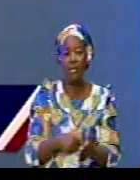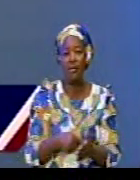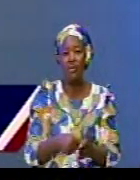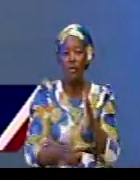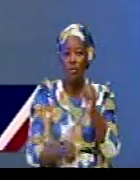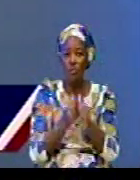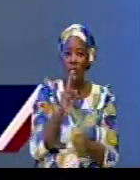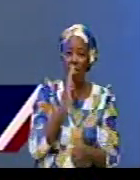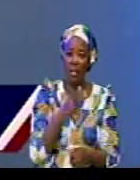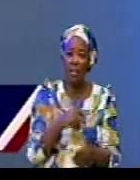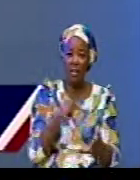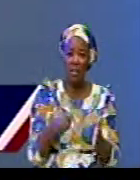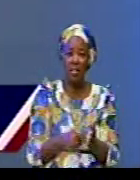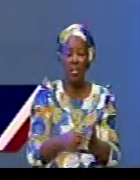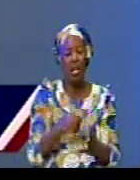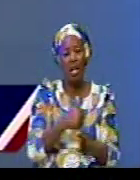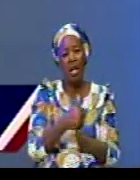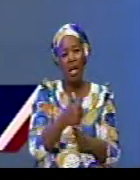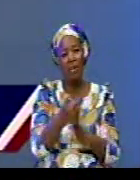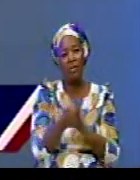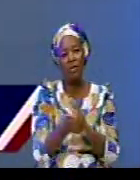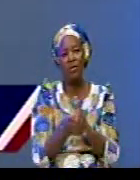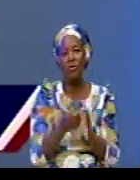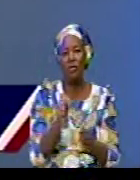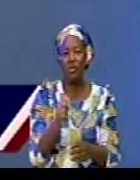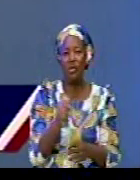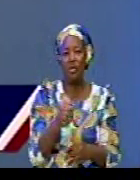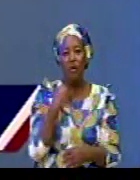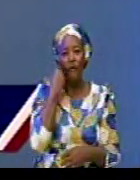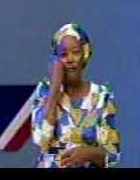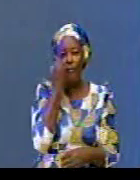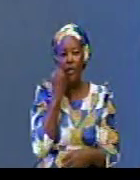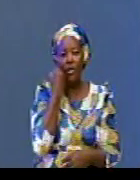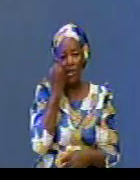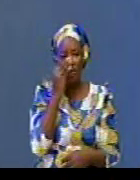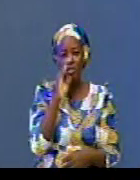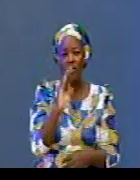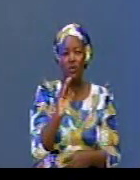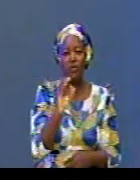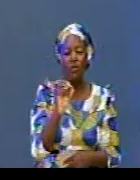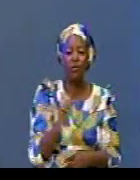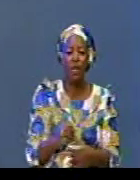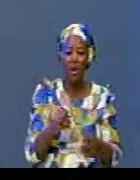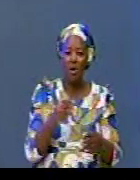are manifest. Look at this, look at this. Which are these? Adultery,